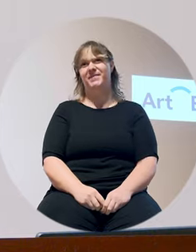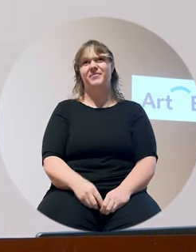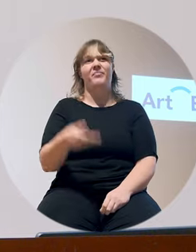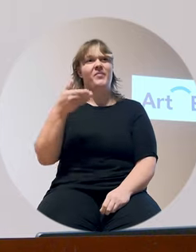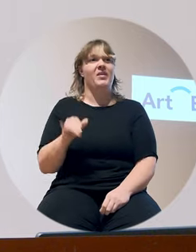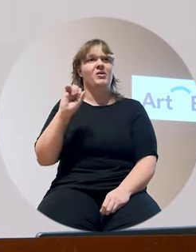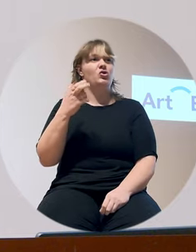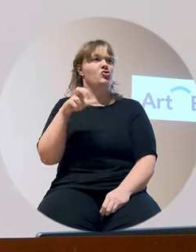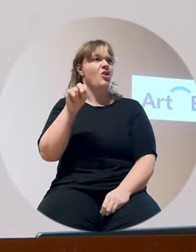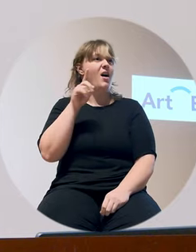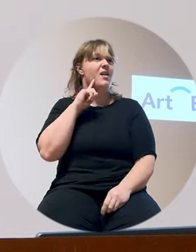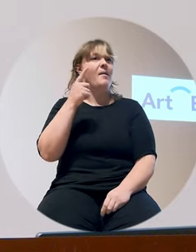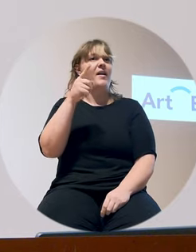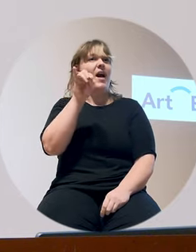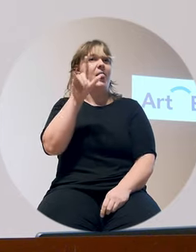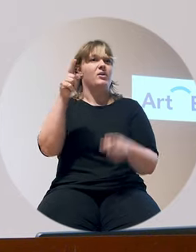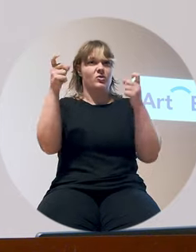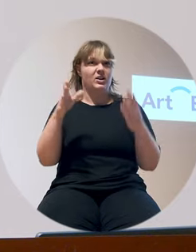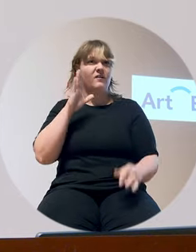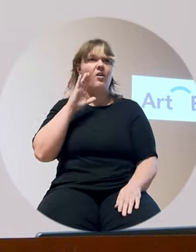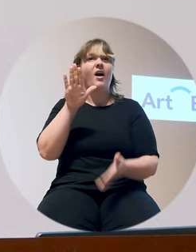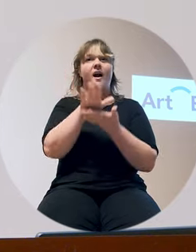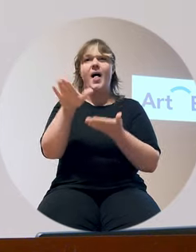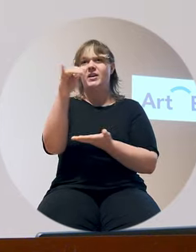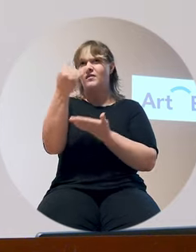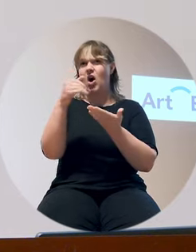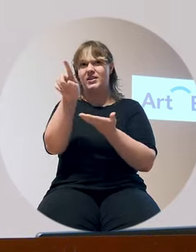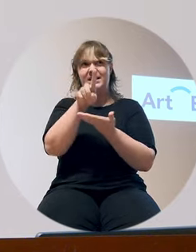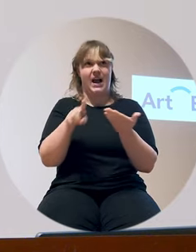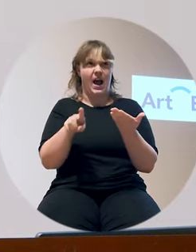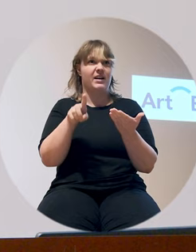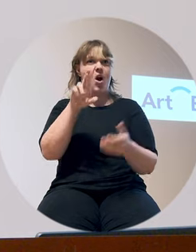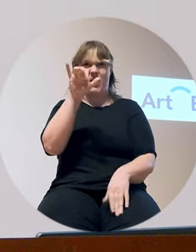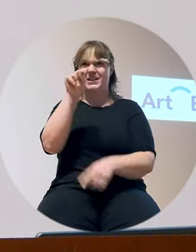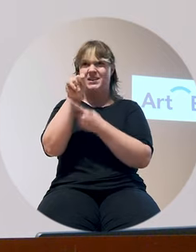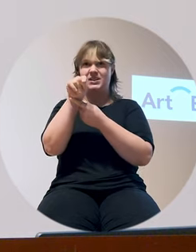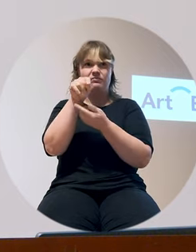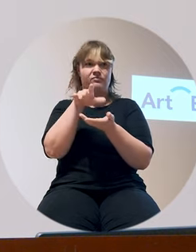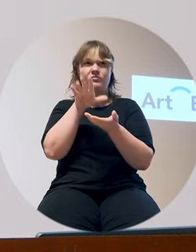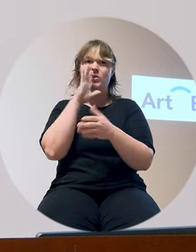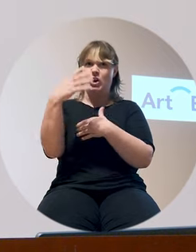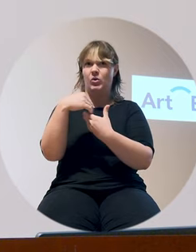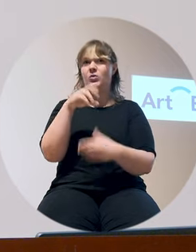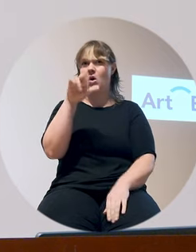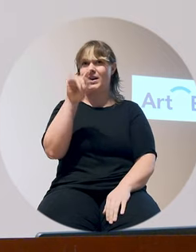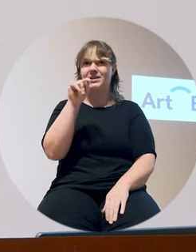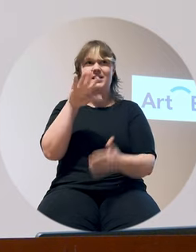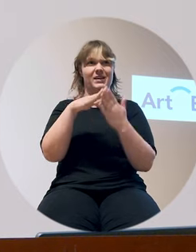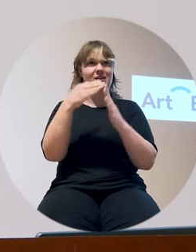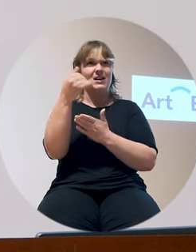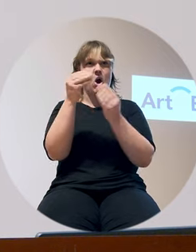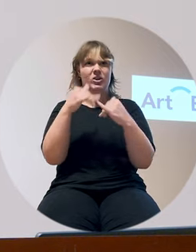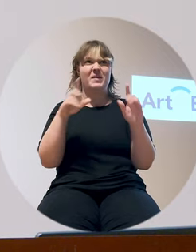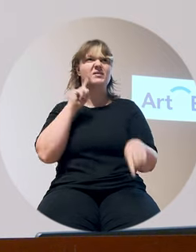I'm John Osp. I'm the gallery director for the College of Art and Design at RIT, which includes RIT City Art Space. It's not far